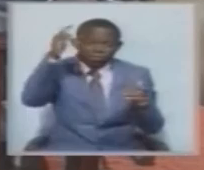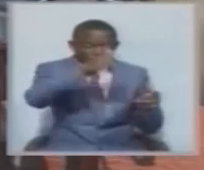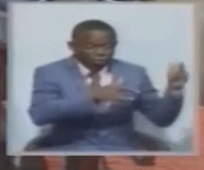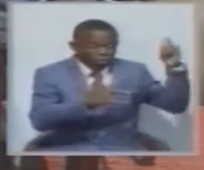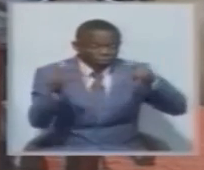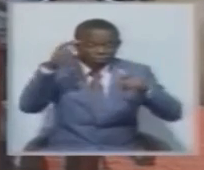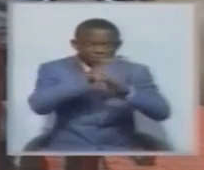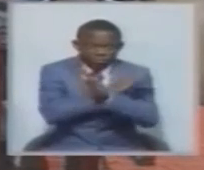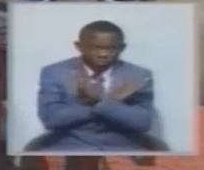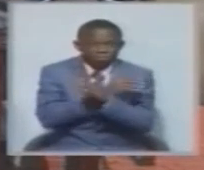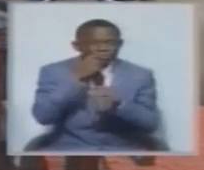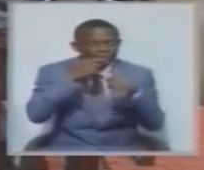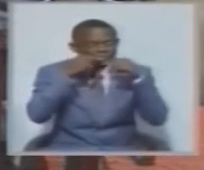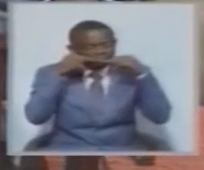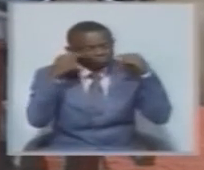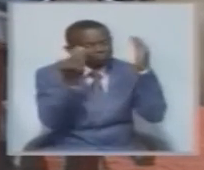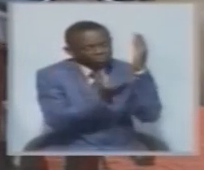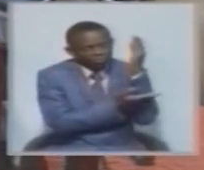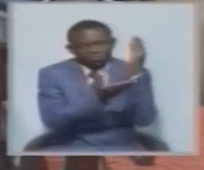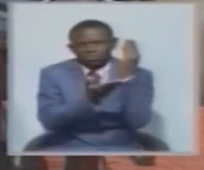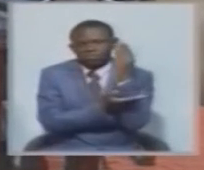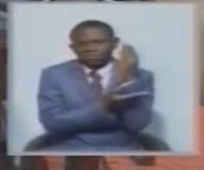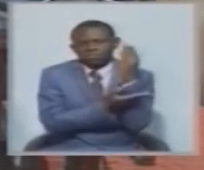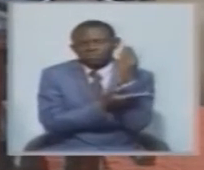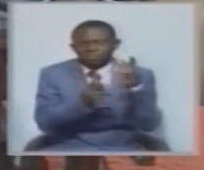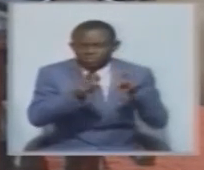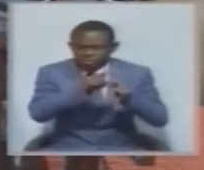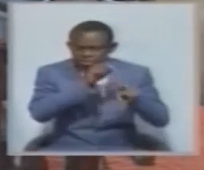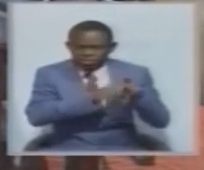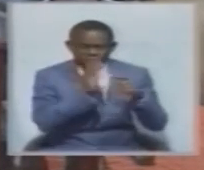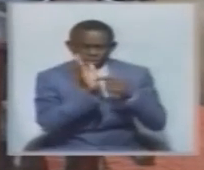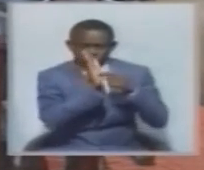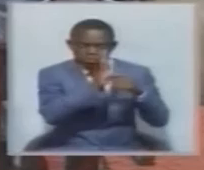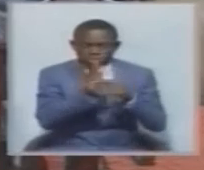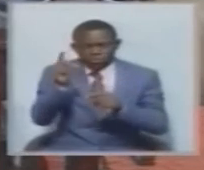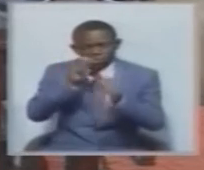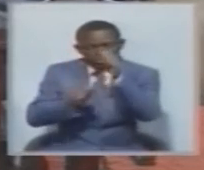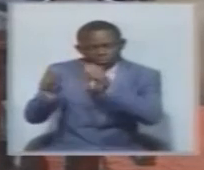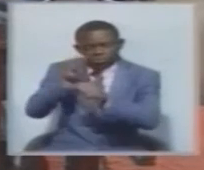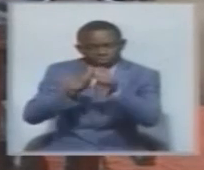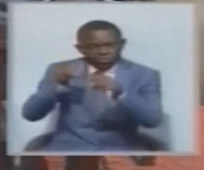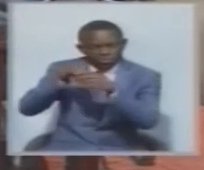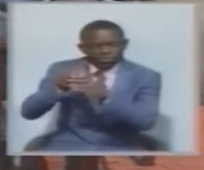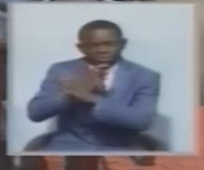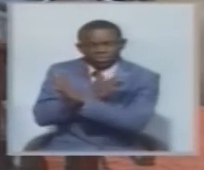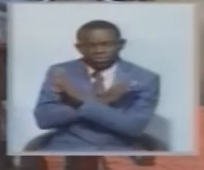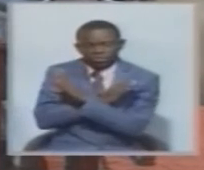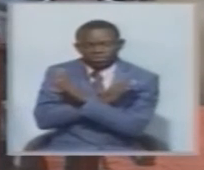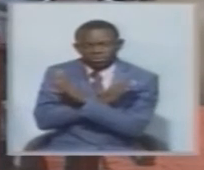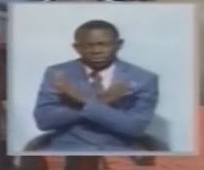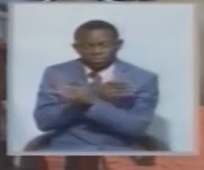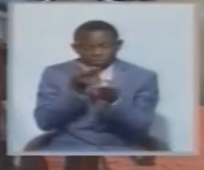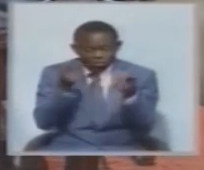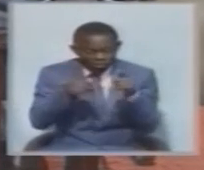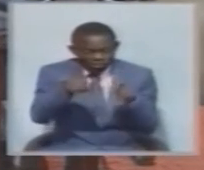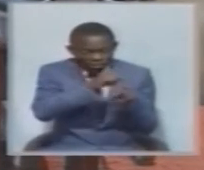only for hospitality purposes, but also as a tourist attraction, because the first impressions last. When these people go